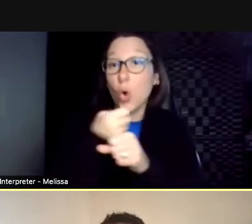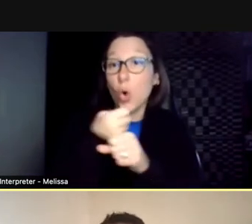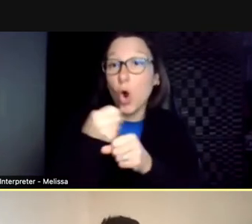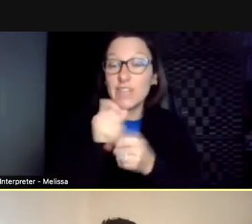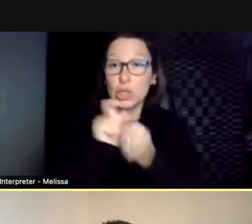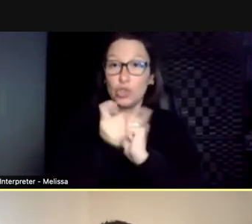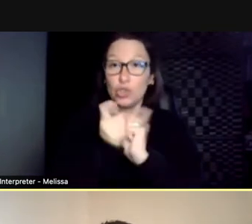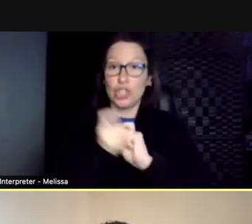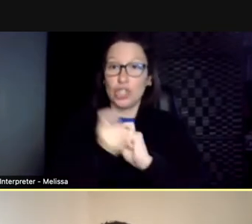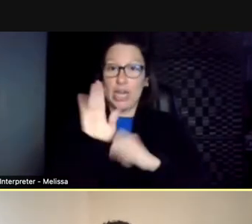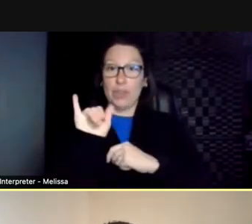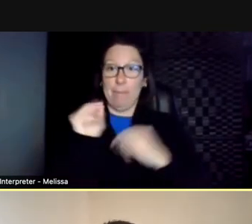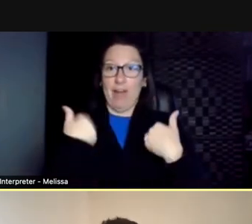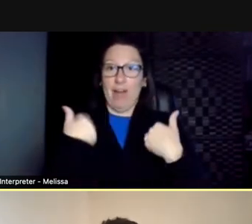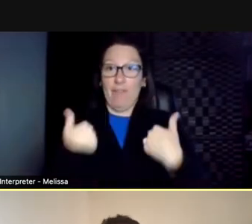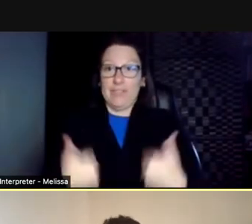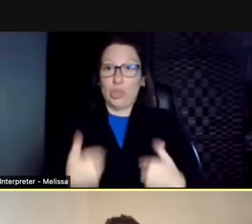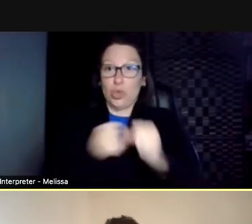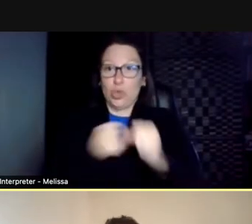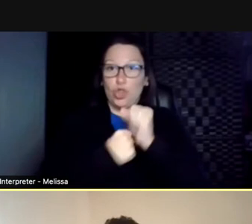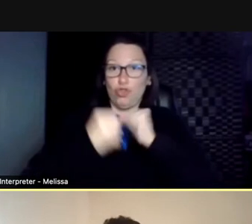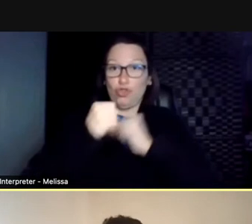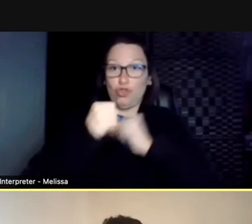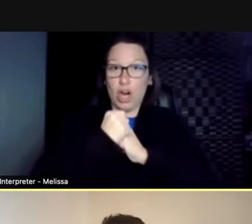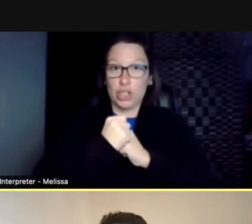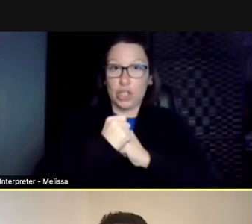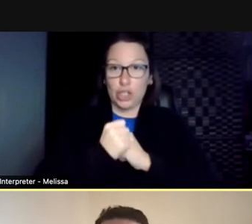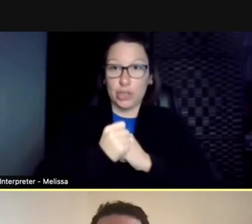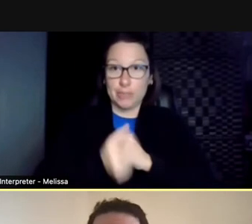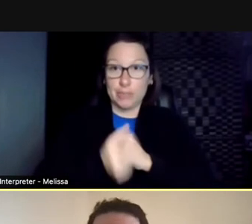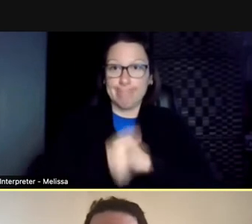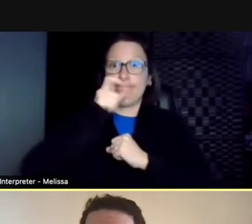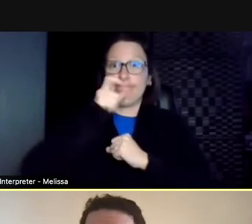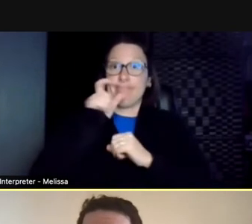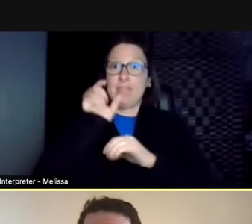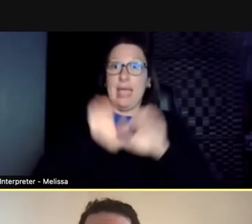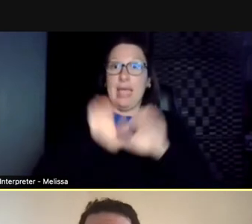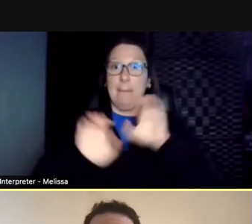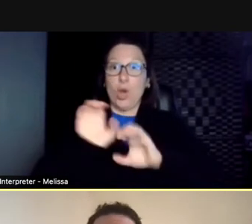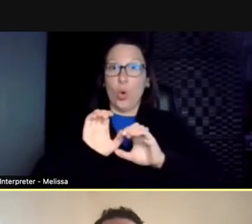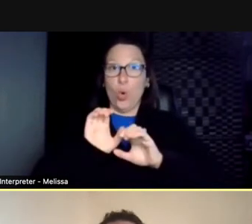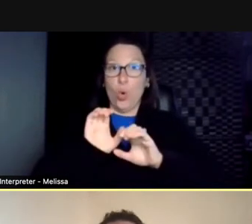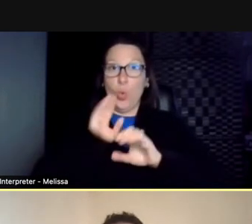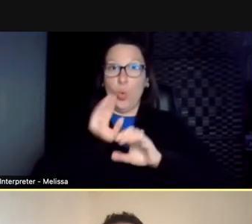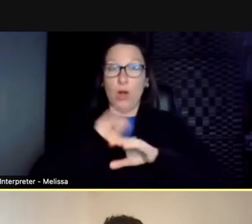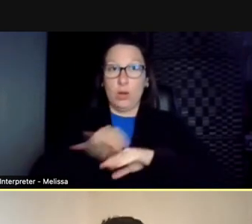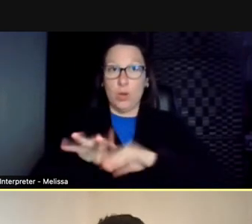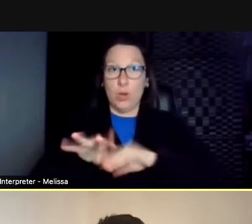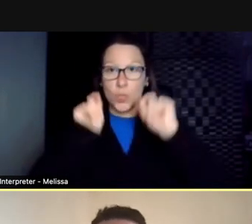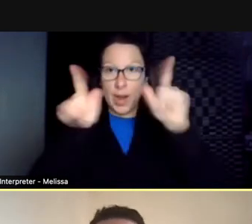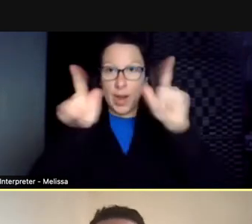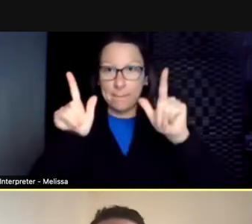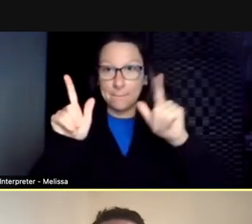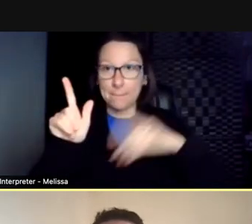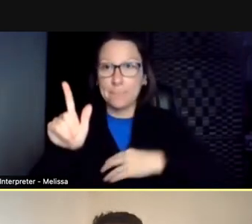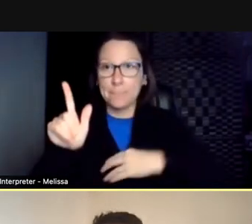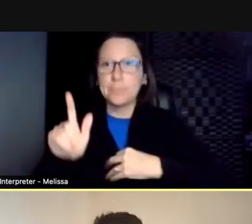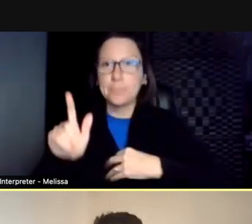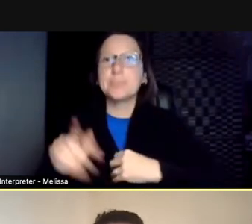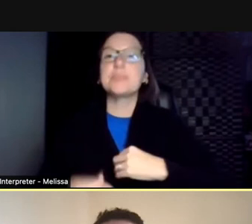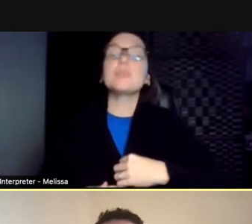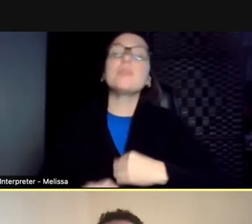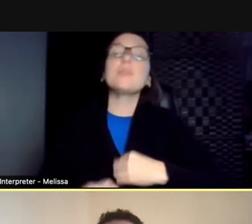You're literally giving yourself a chemical in order to wake yourself up. And there's something that you all probably do before you